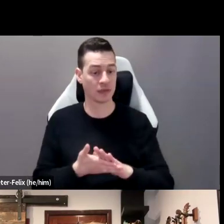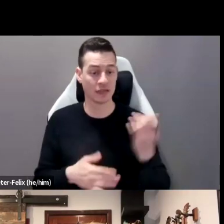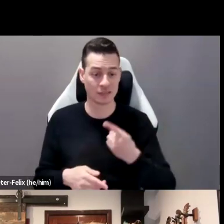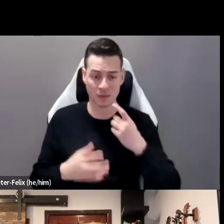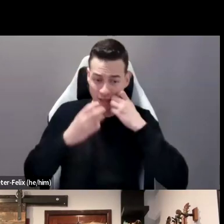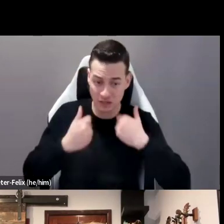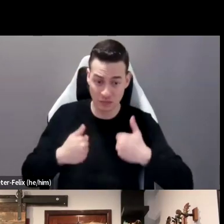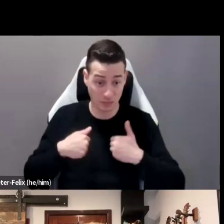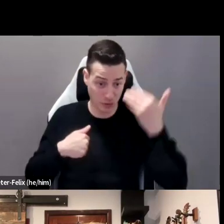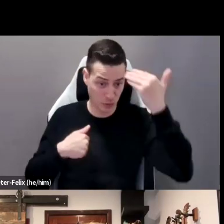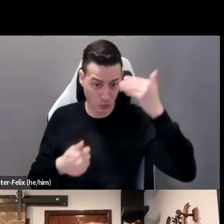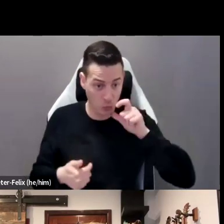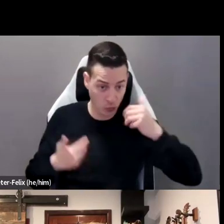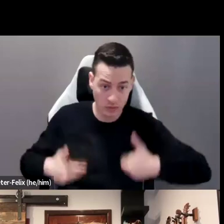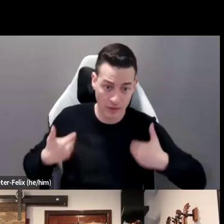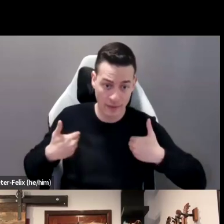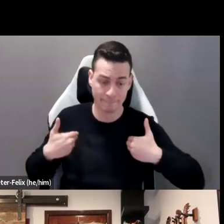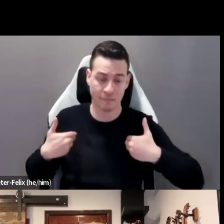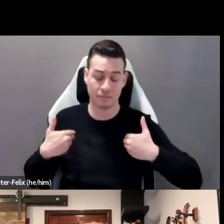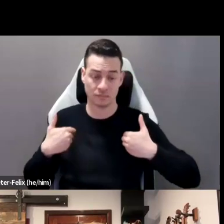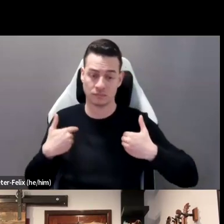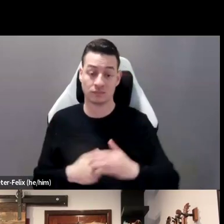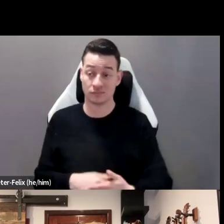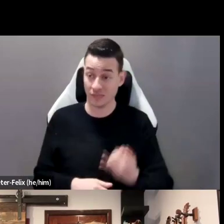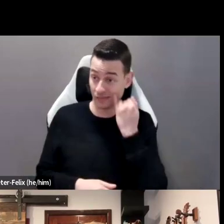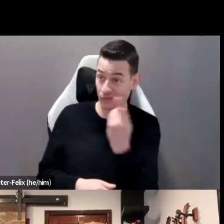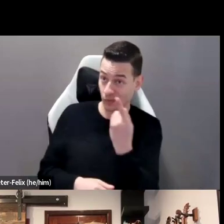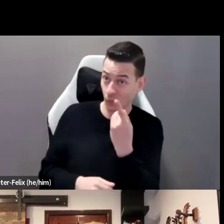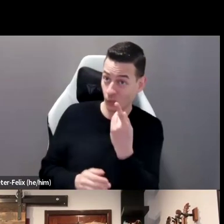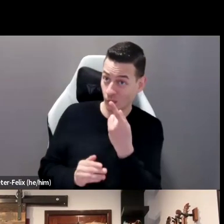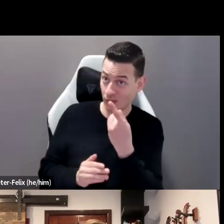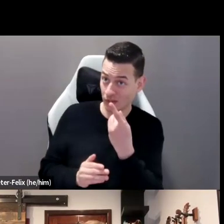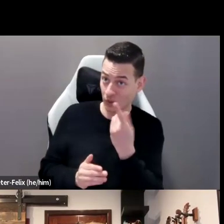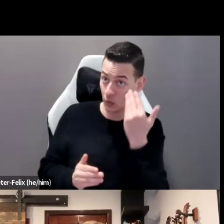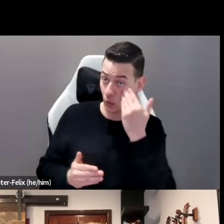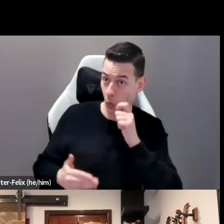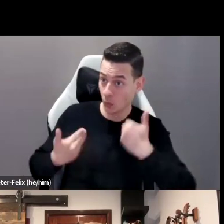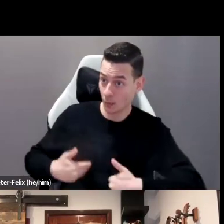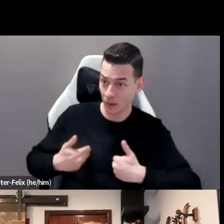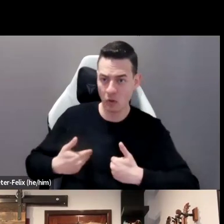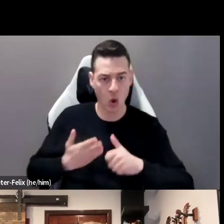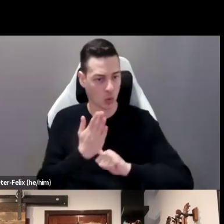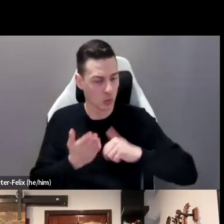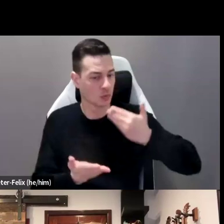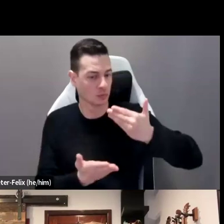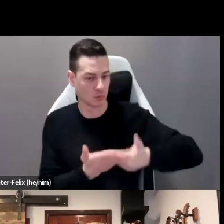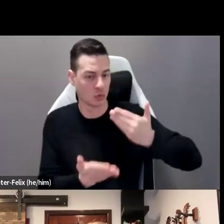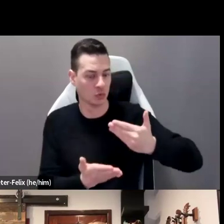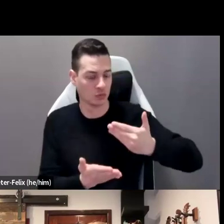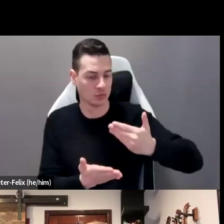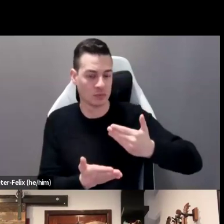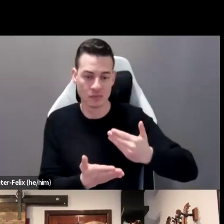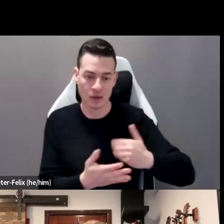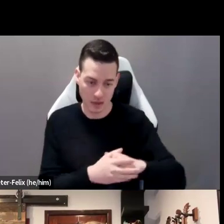There's articles about this that say, if someone at your college knows your name, or the students will say, oh, I know so-and-so is expecting me to show up